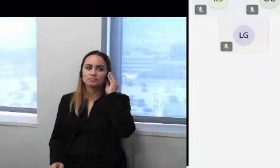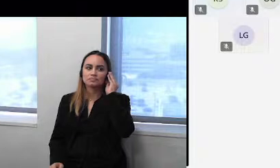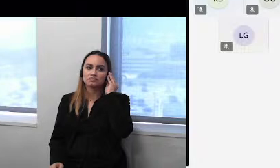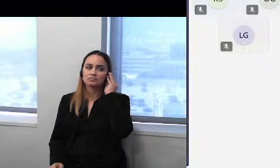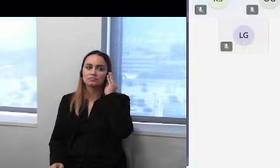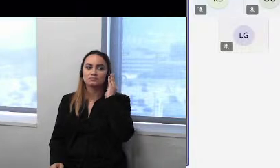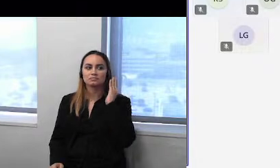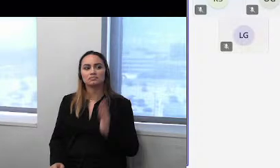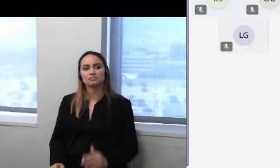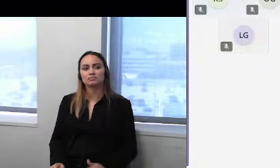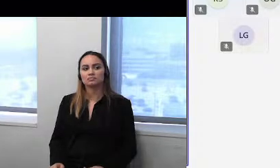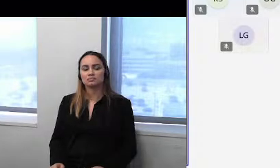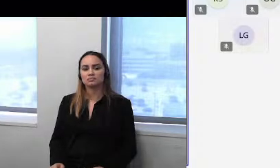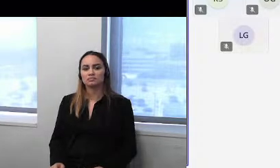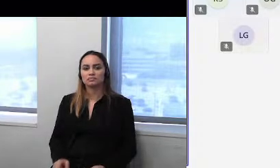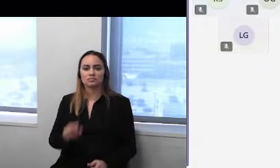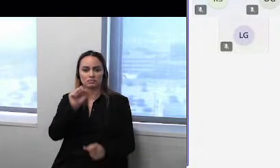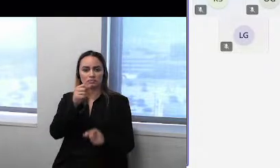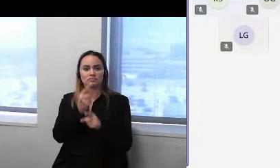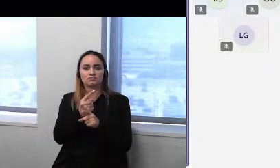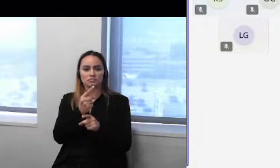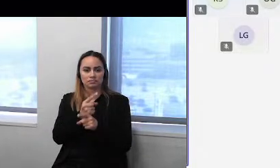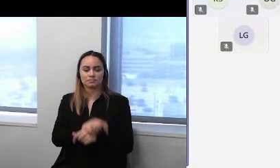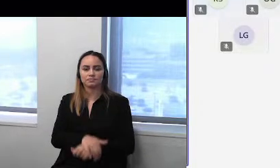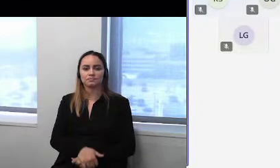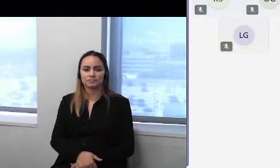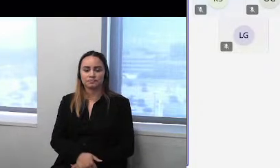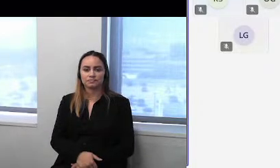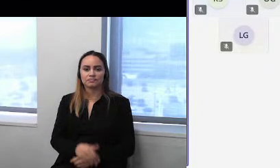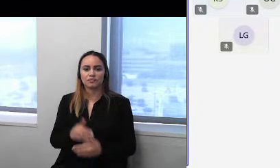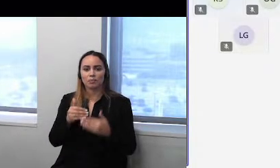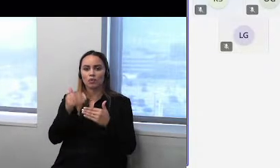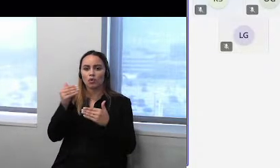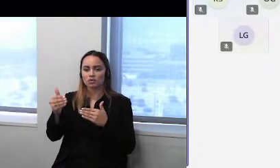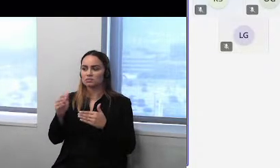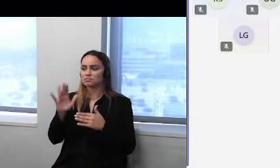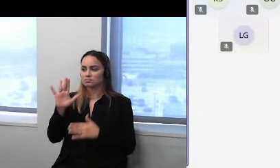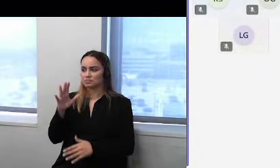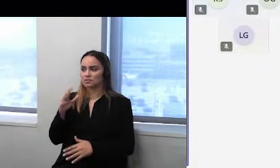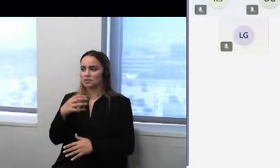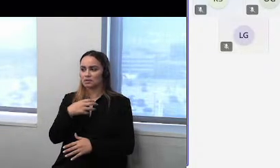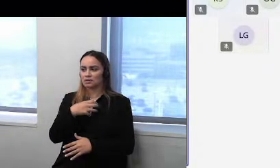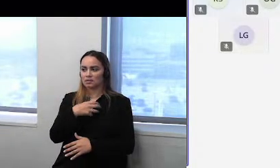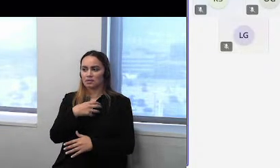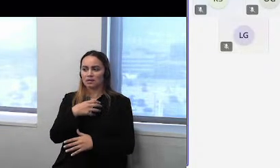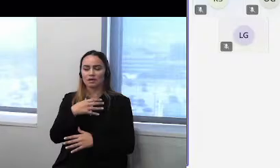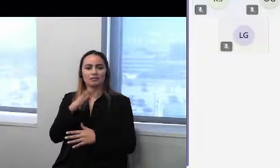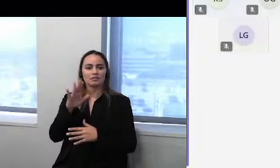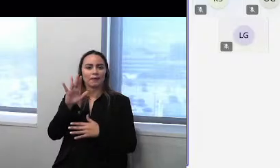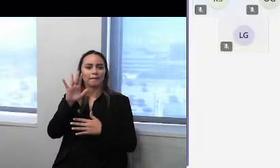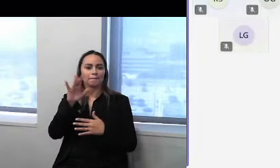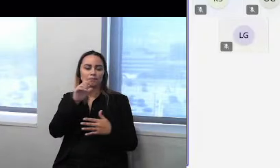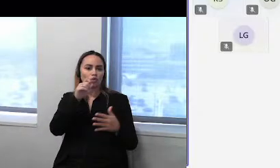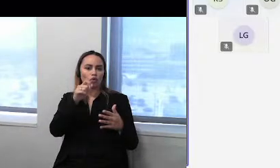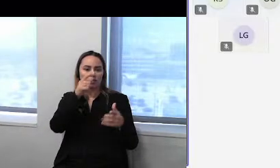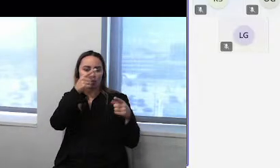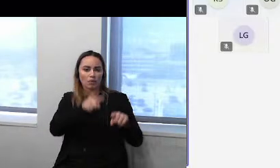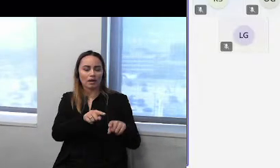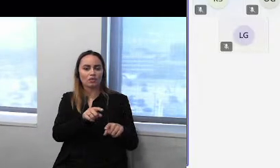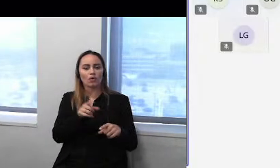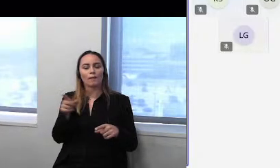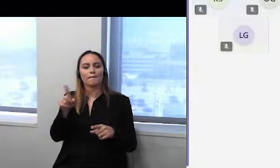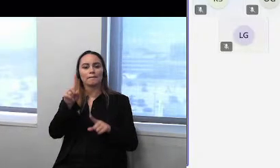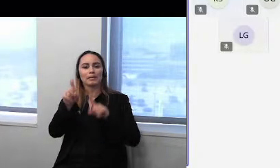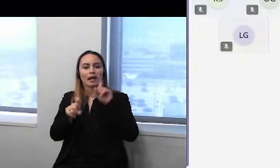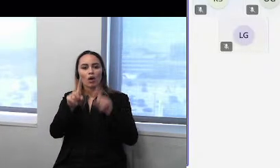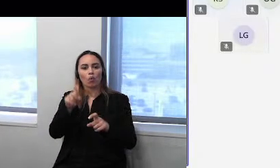Okay, let's Correct. hear the next objection. Yes, I agree. it was a compound question Okay, and the foundation has not I'm- been